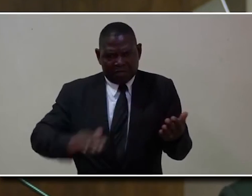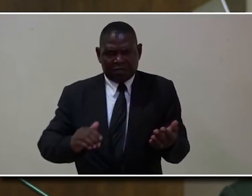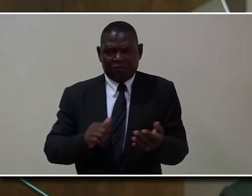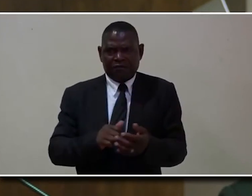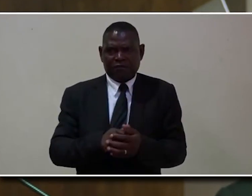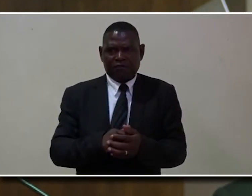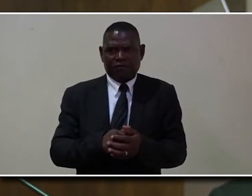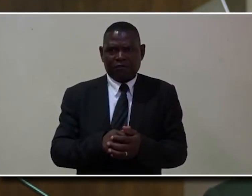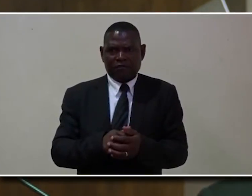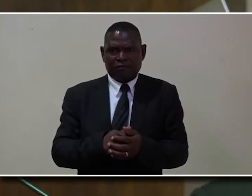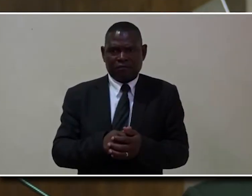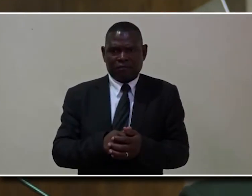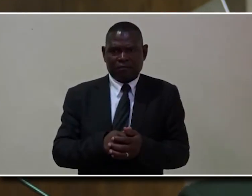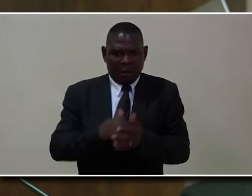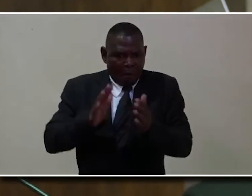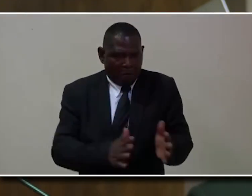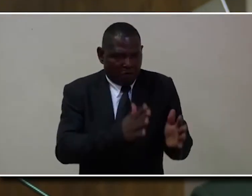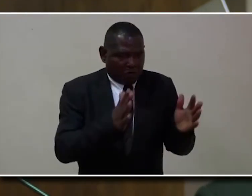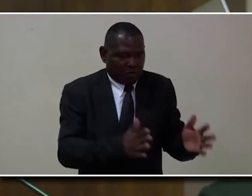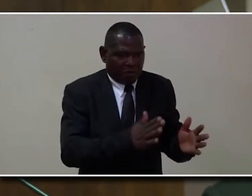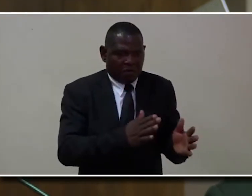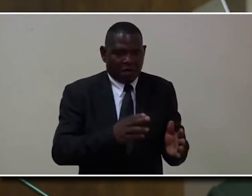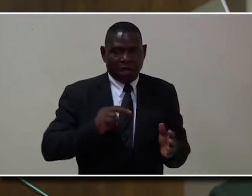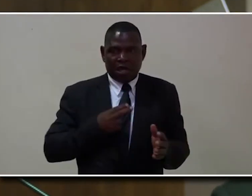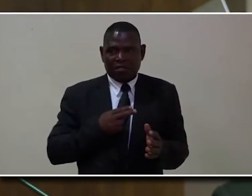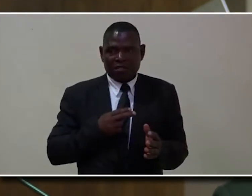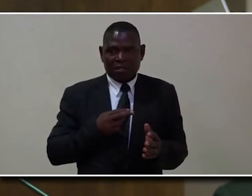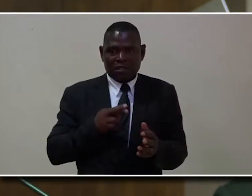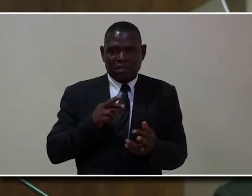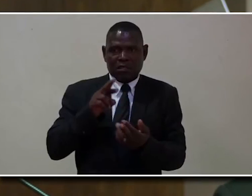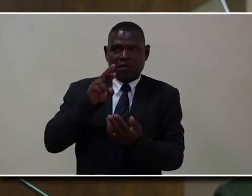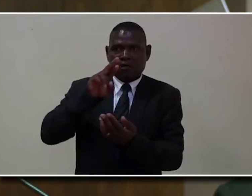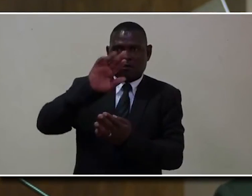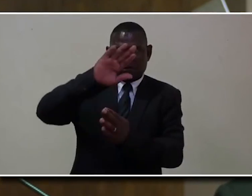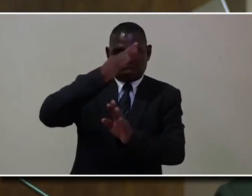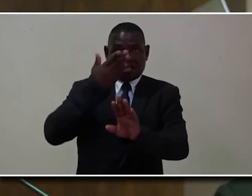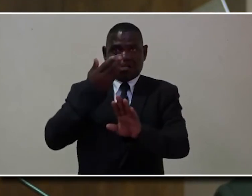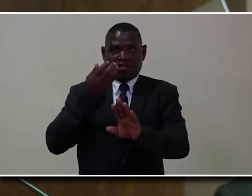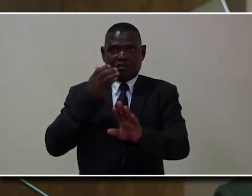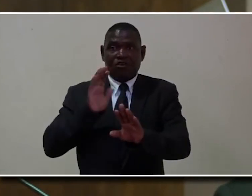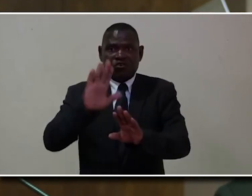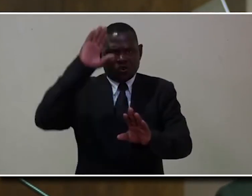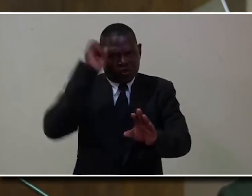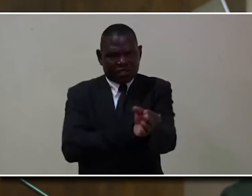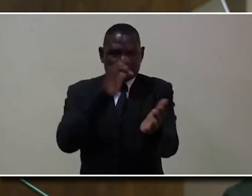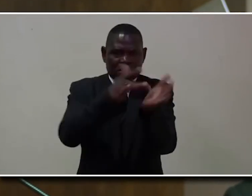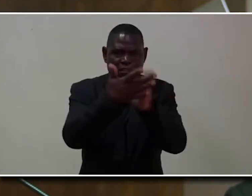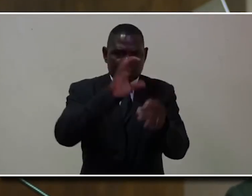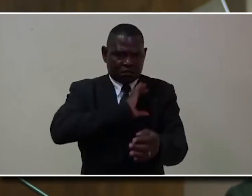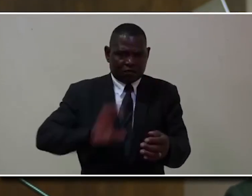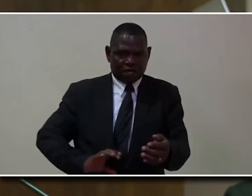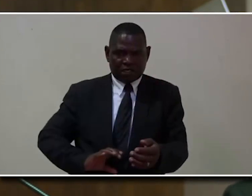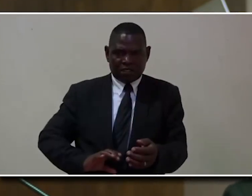is preparing us for the return of your Son Jesus Christ. Iye atikonza kamba kakubweranso kwa mwana wanu Yesu Kristu. So thank you